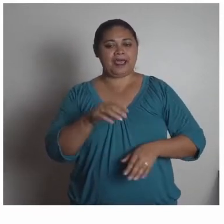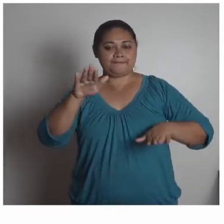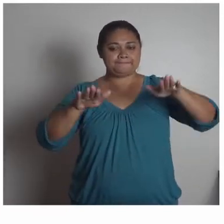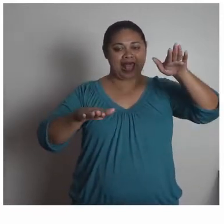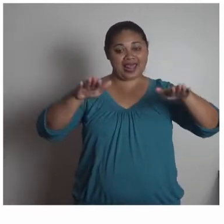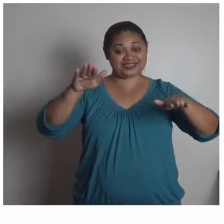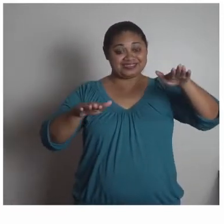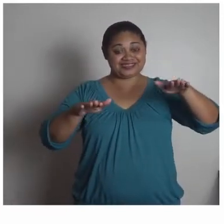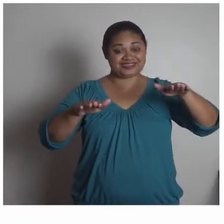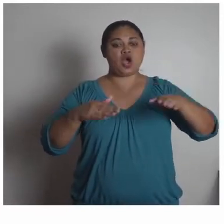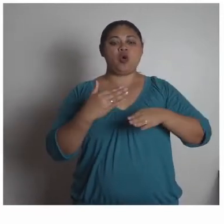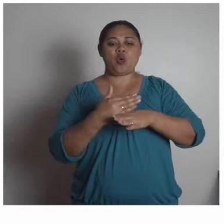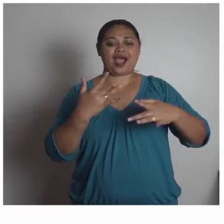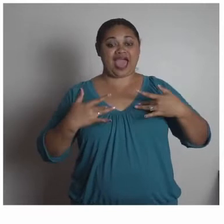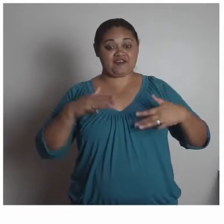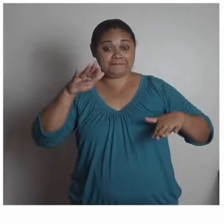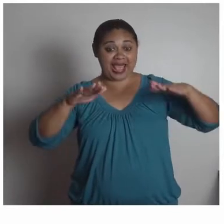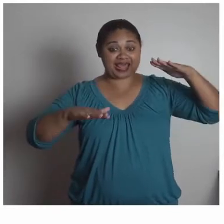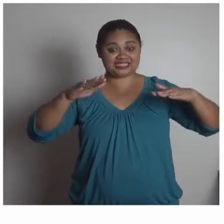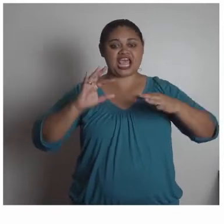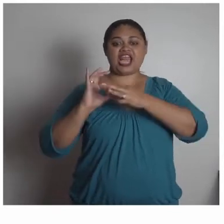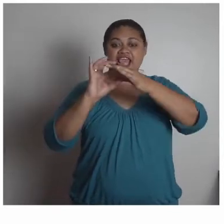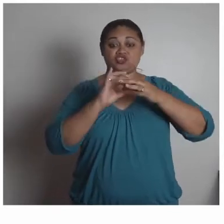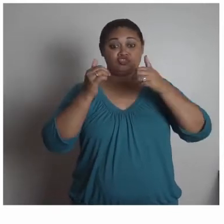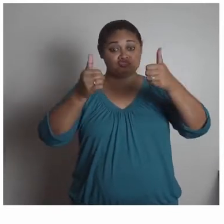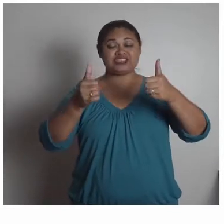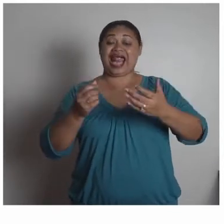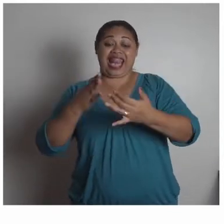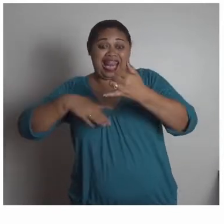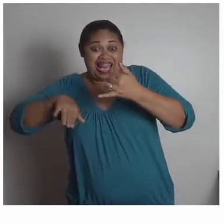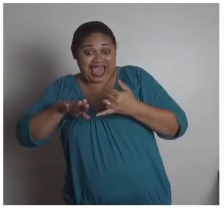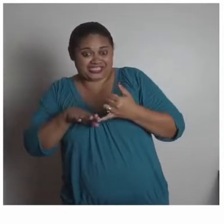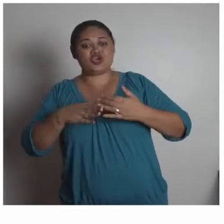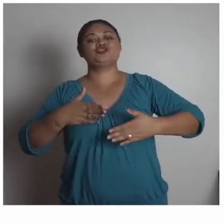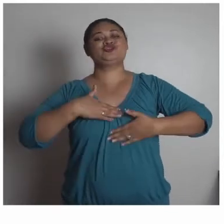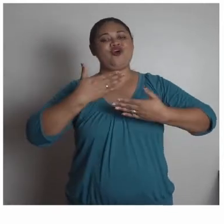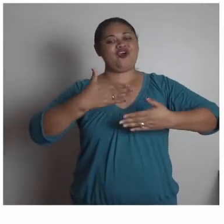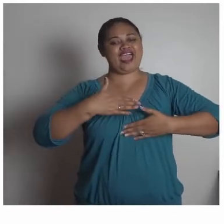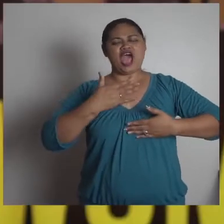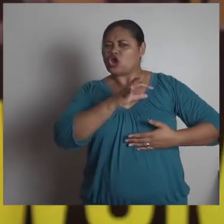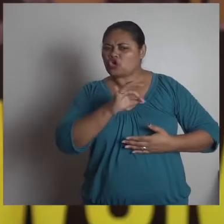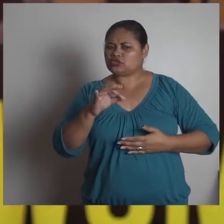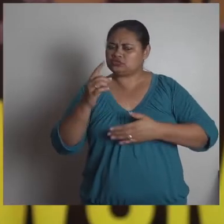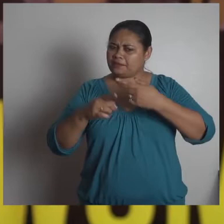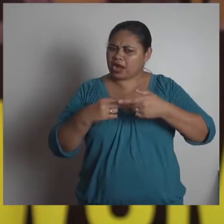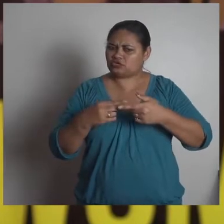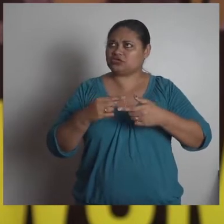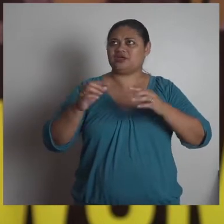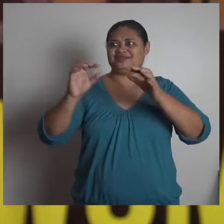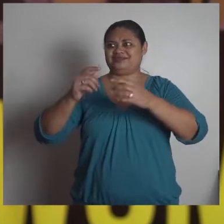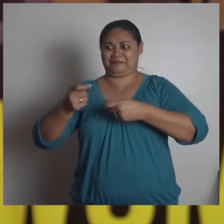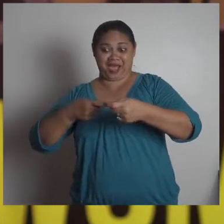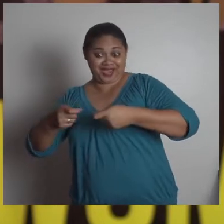Local production, work-life balance, relational goods, and the last one is really just joy, right? So